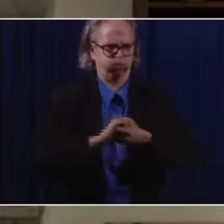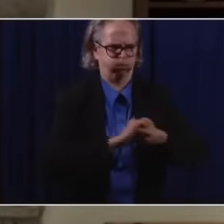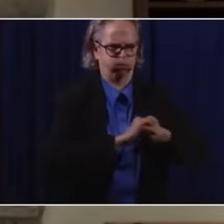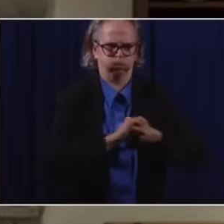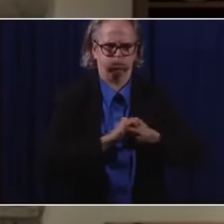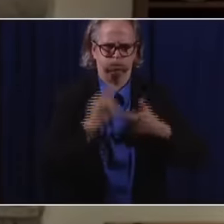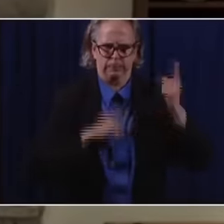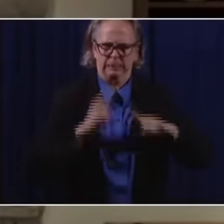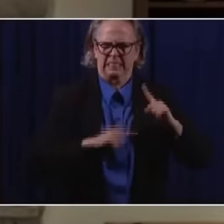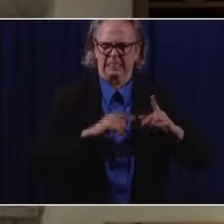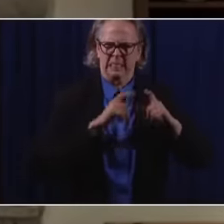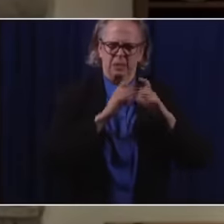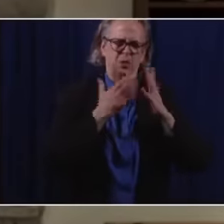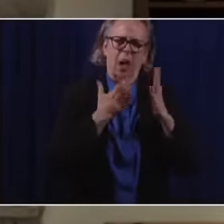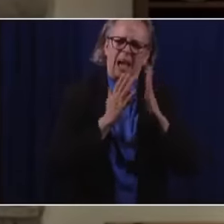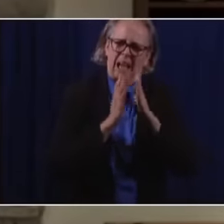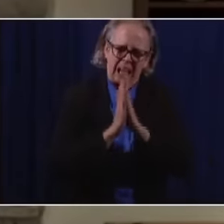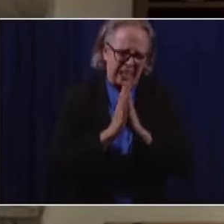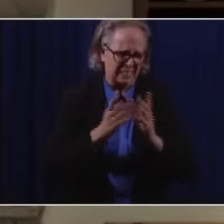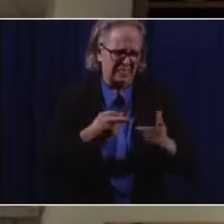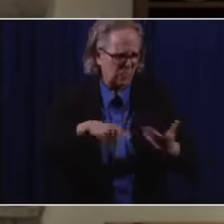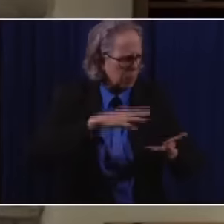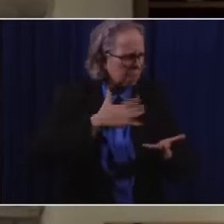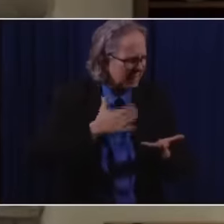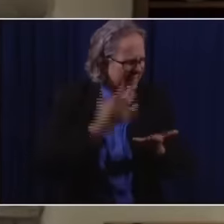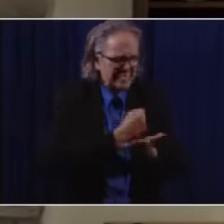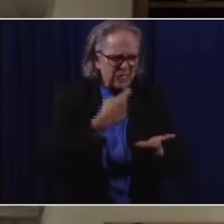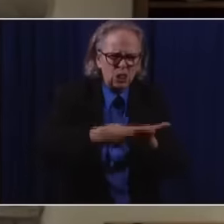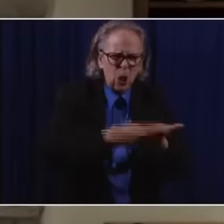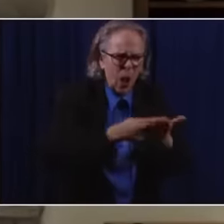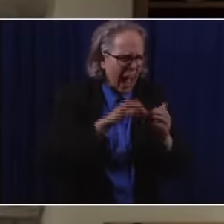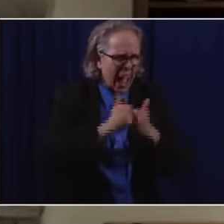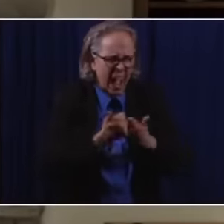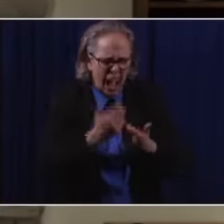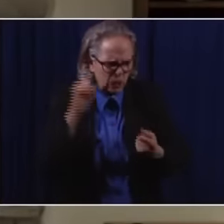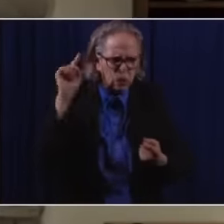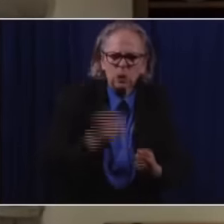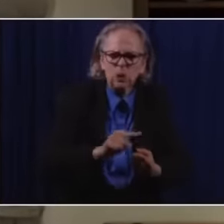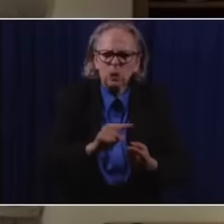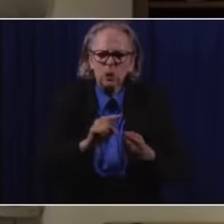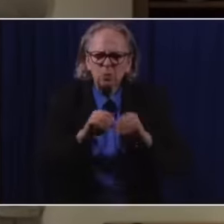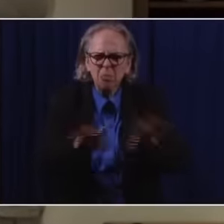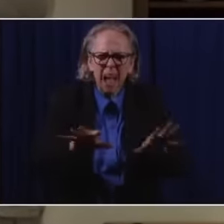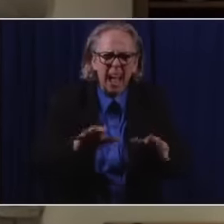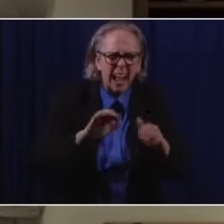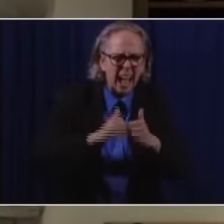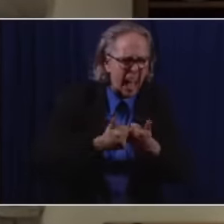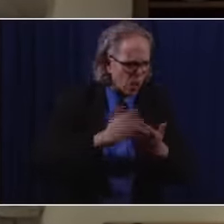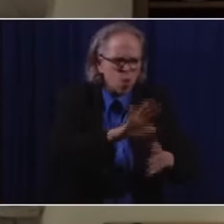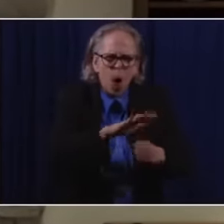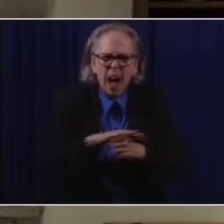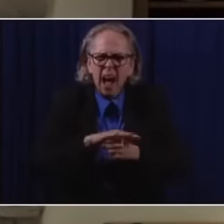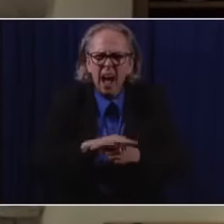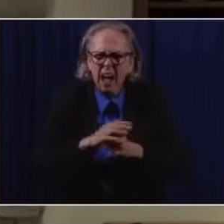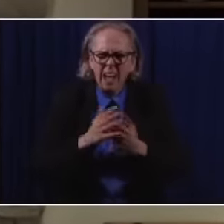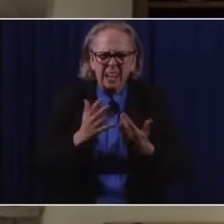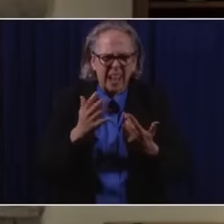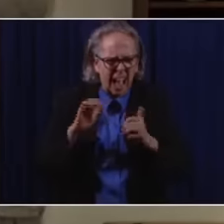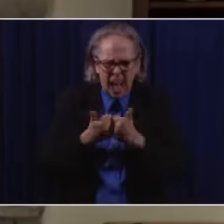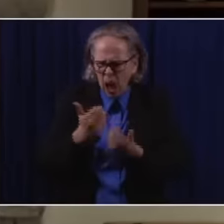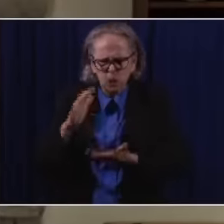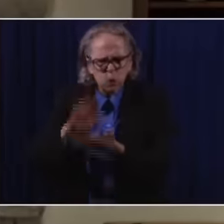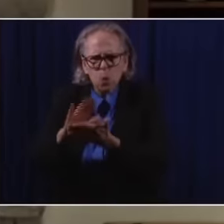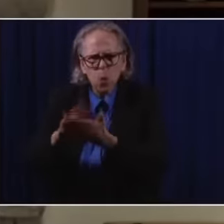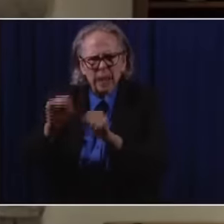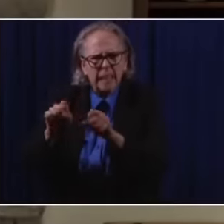to talk about this and to, talk about what is the best plan so they can keep their schools open, best